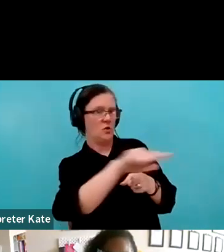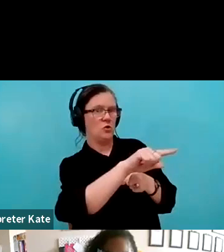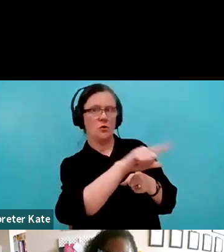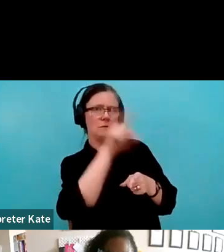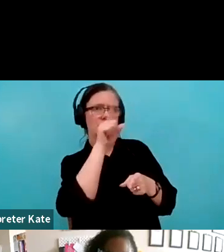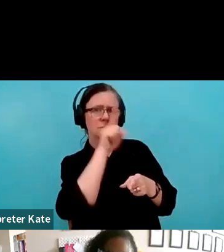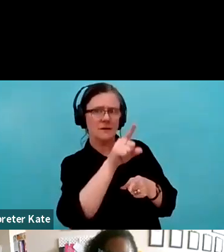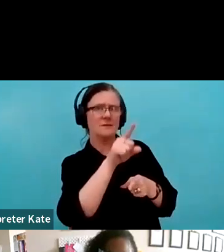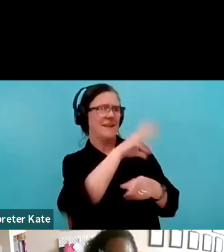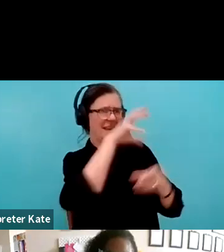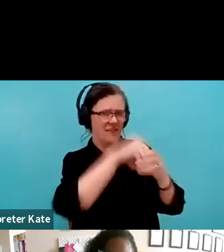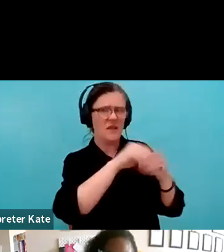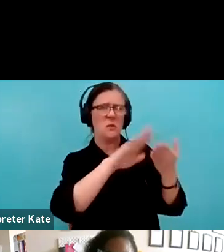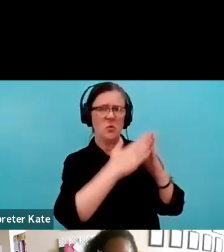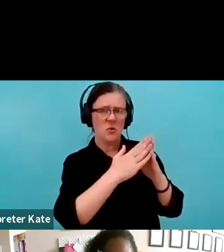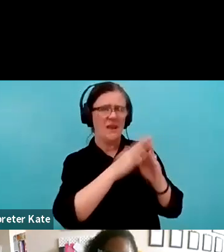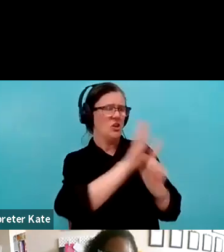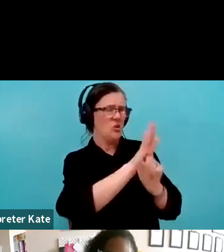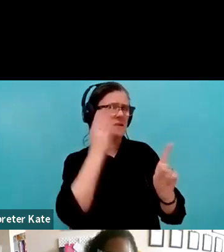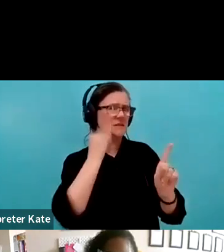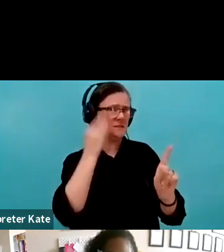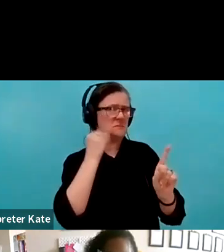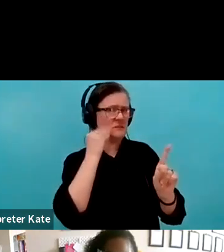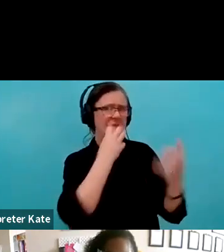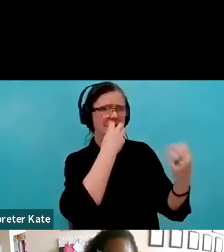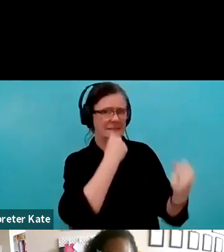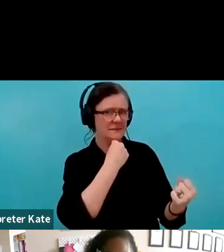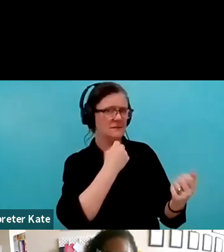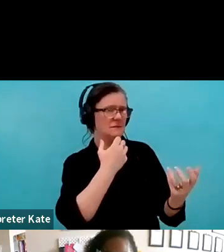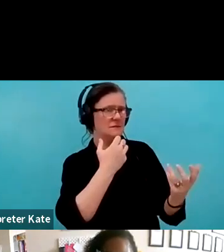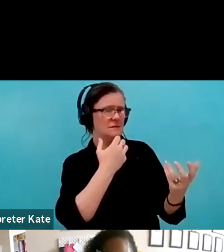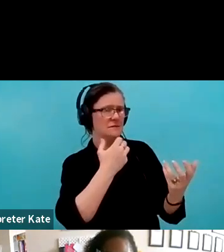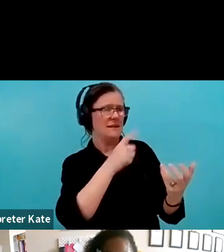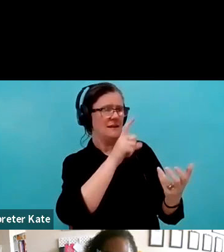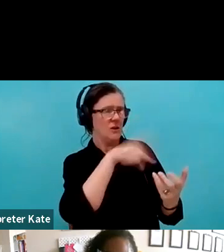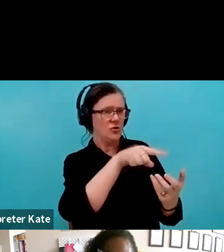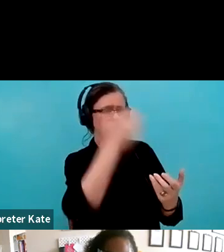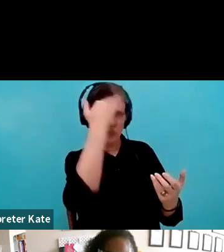to the community, the lived experience, and know what needs to happen.